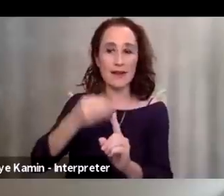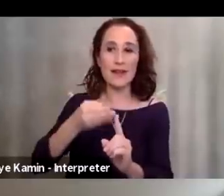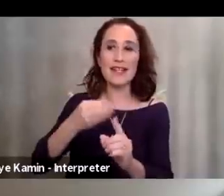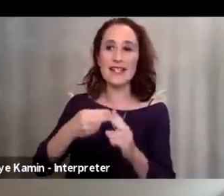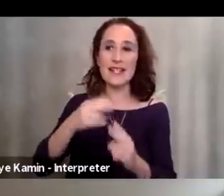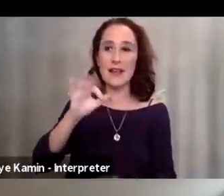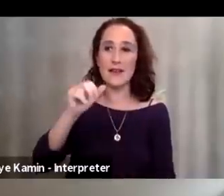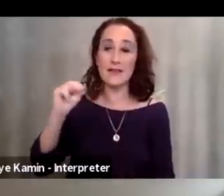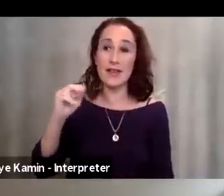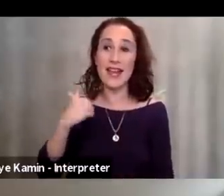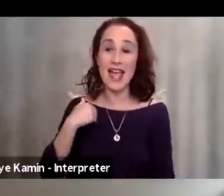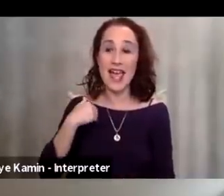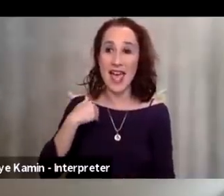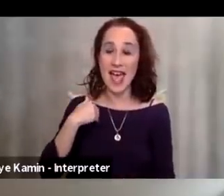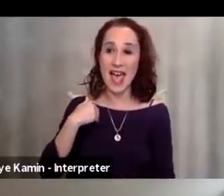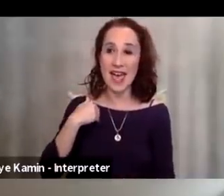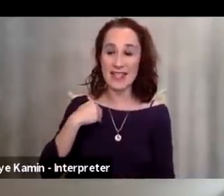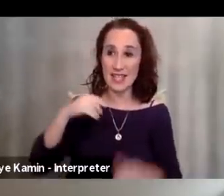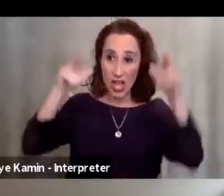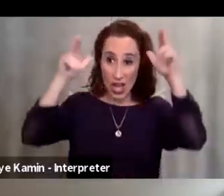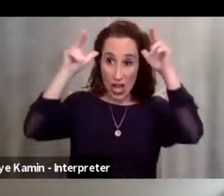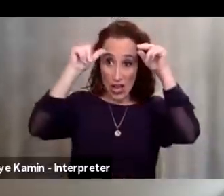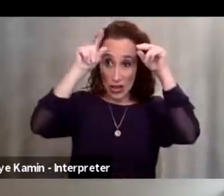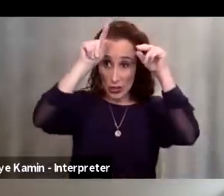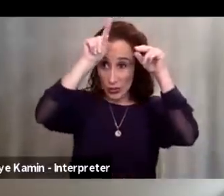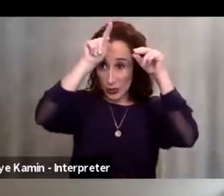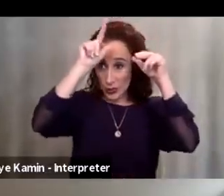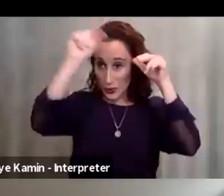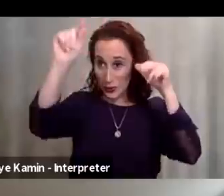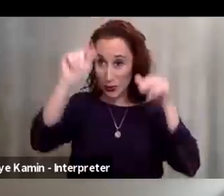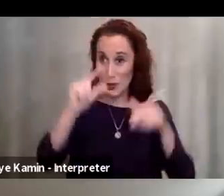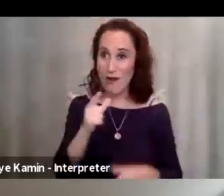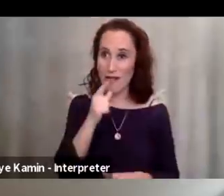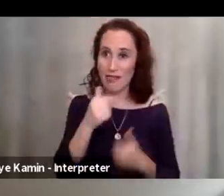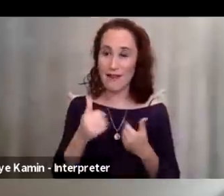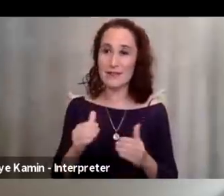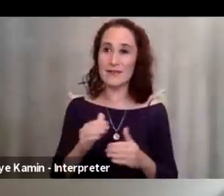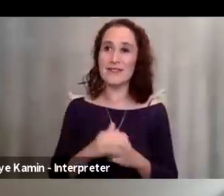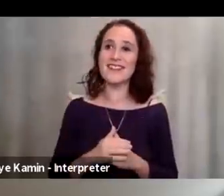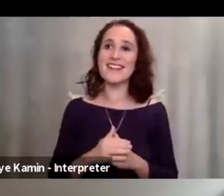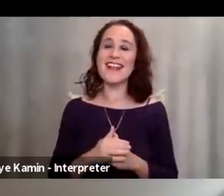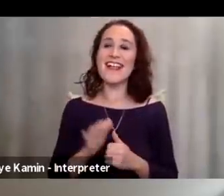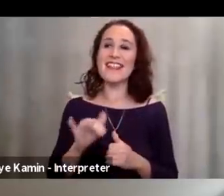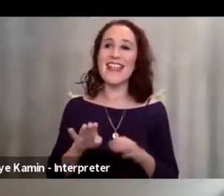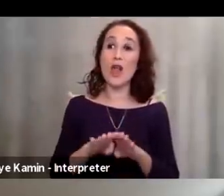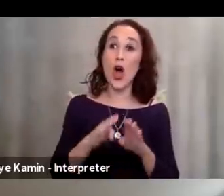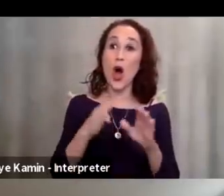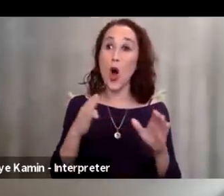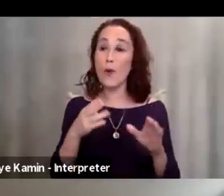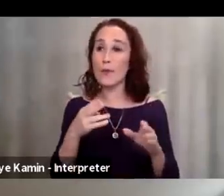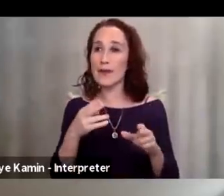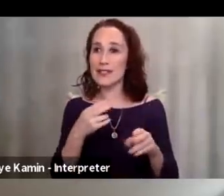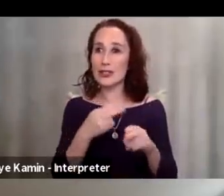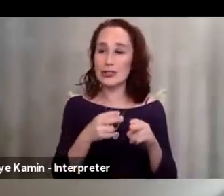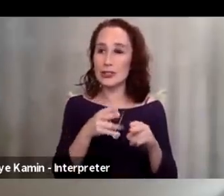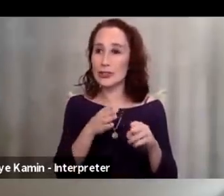has a unicorn lunchbox that opens up shortcuts to different parts of the